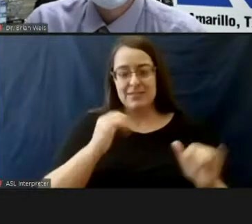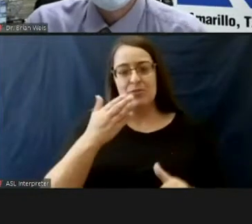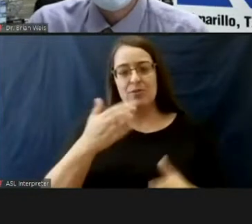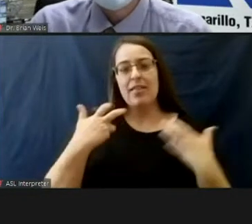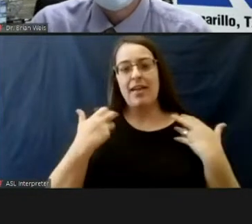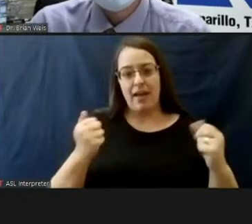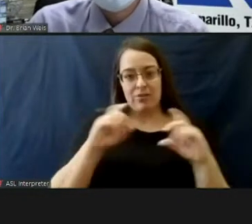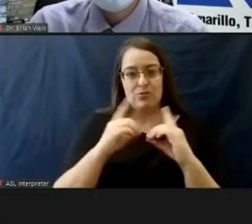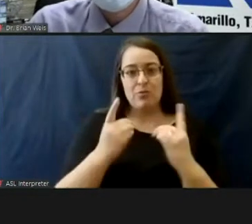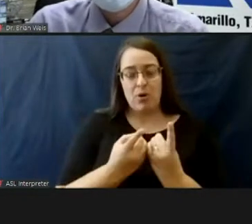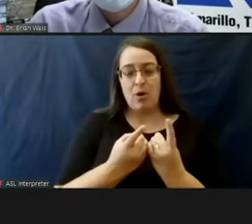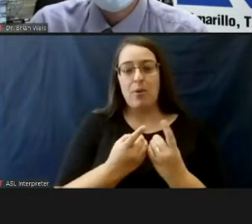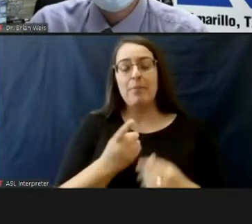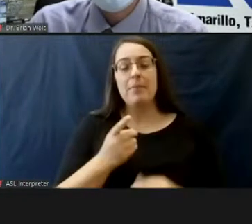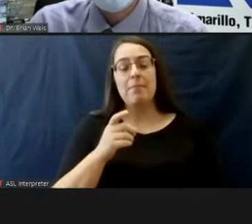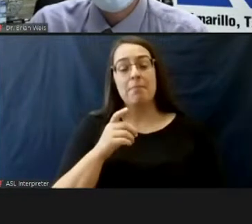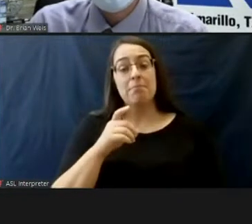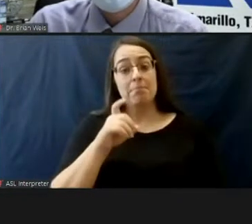by